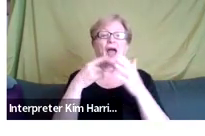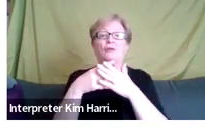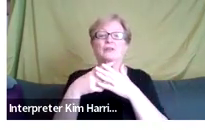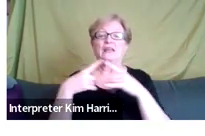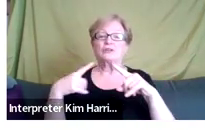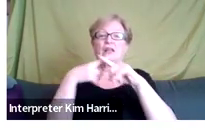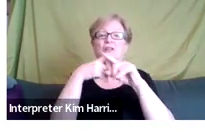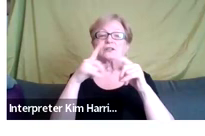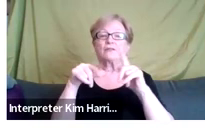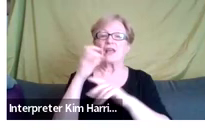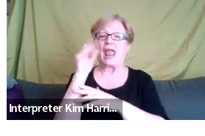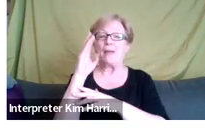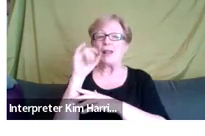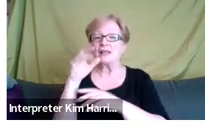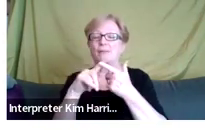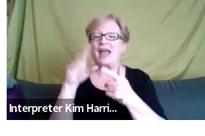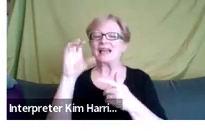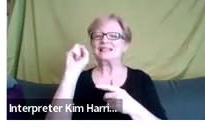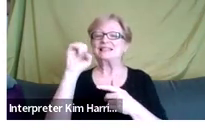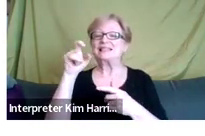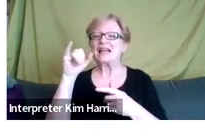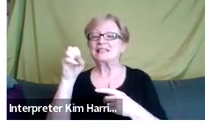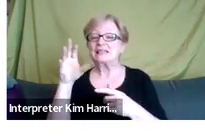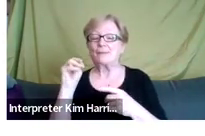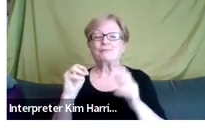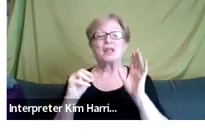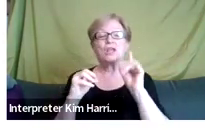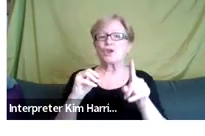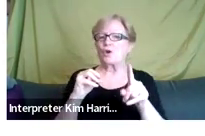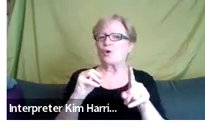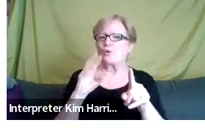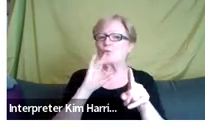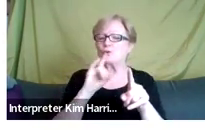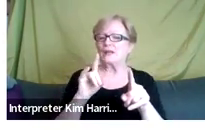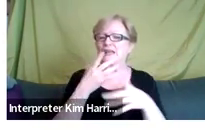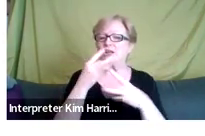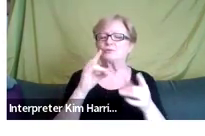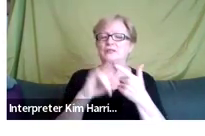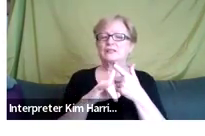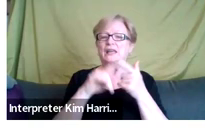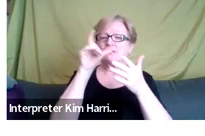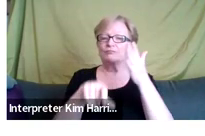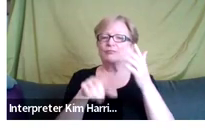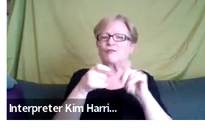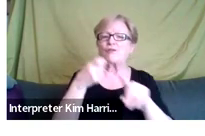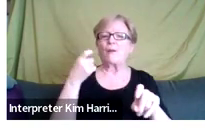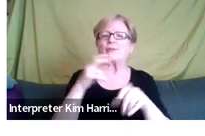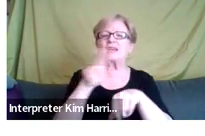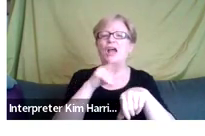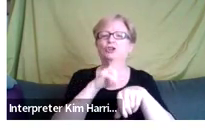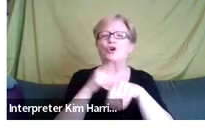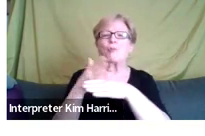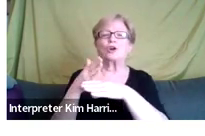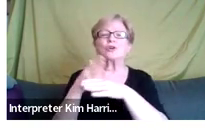and sexism, there was a really great blog that was done from the National Partnership for Women